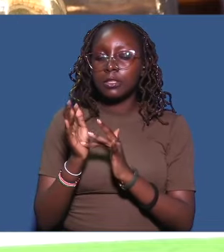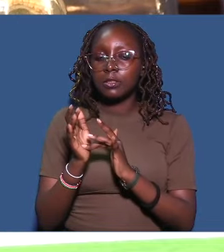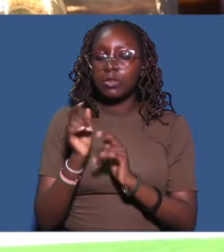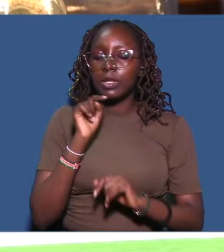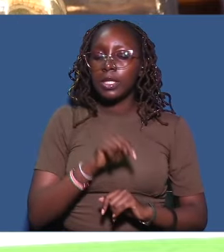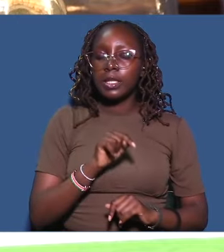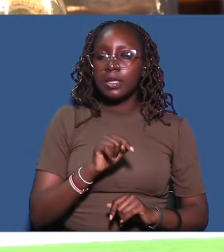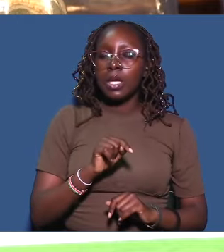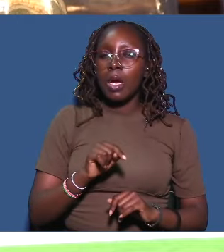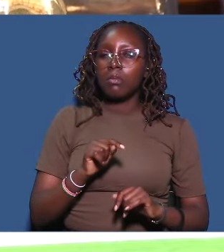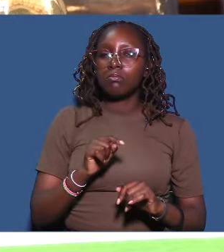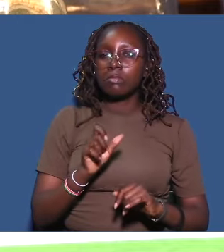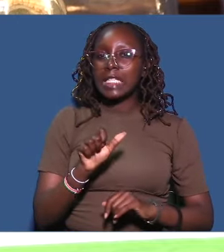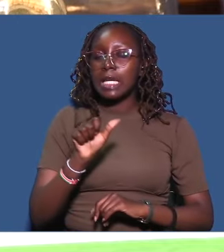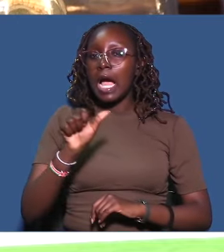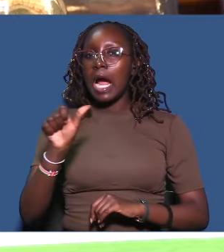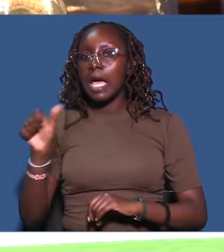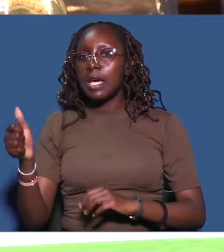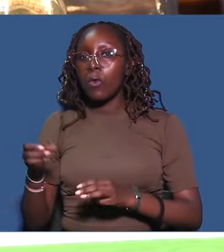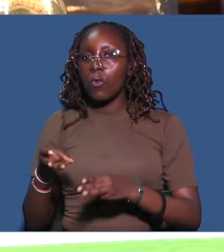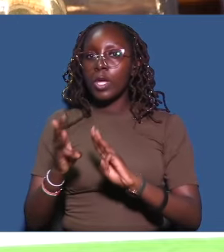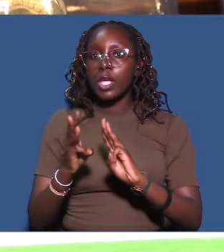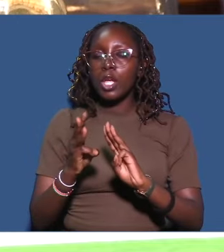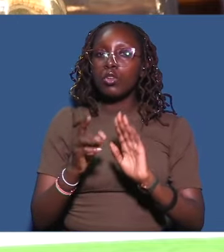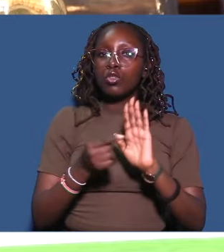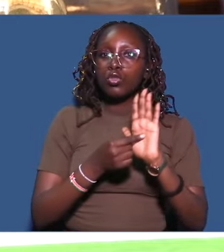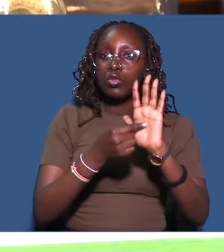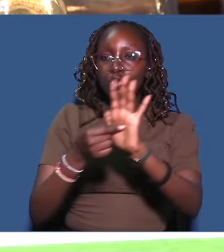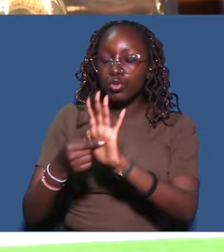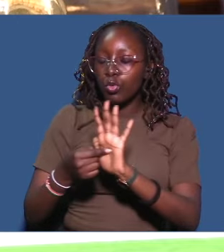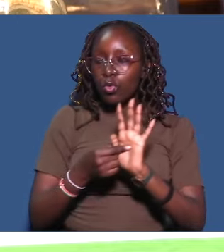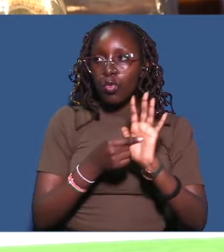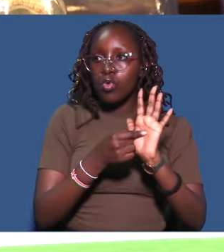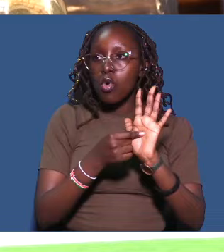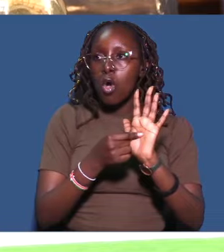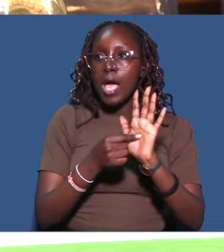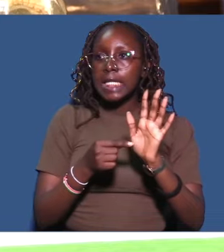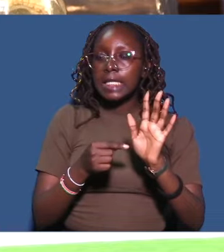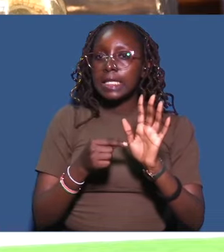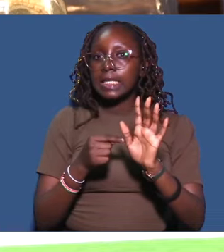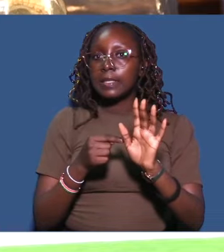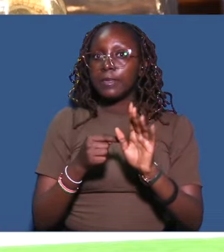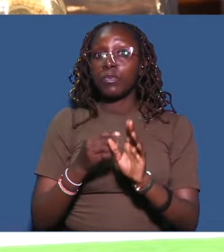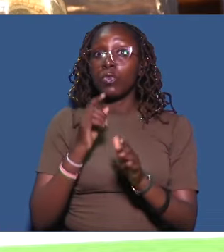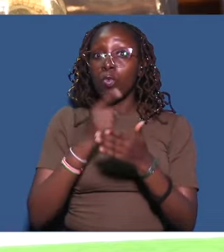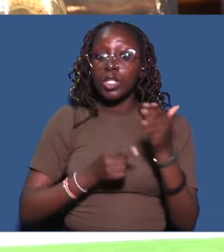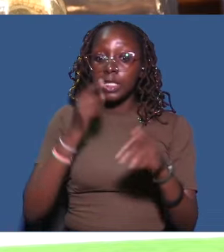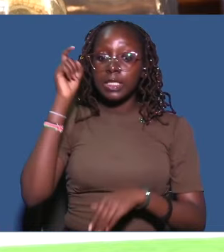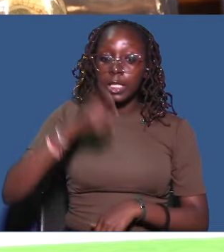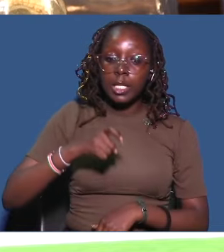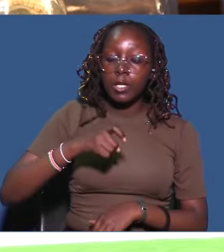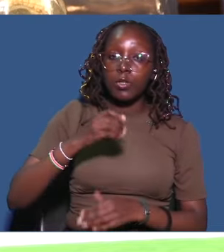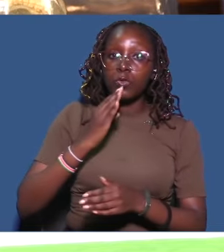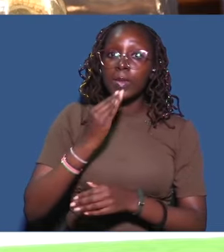metaphor, you know, it's metaphor. Illustrating the determination and effort required in Christ-like akin to